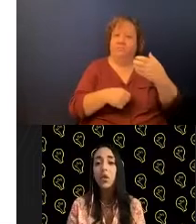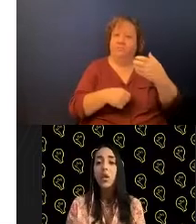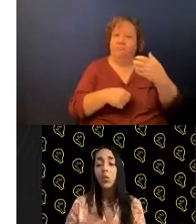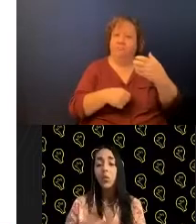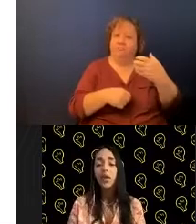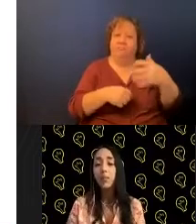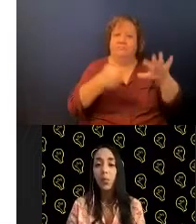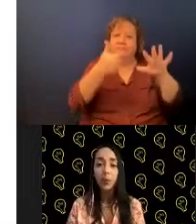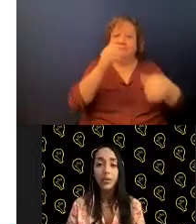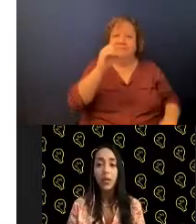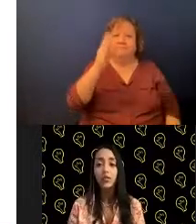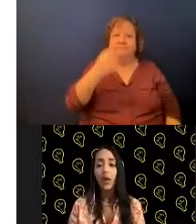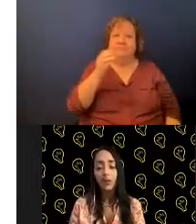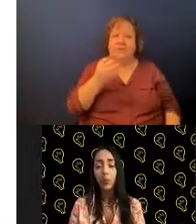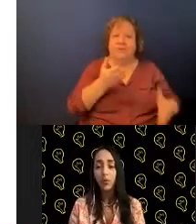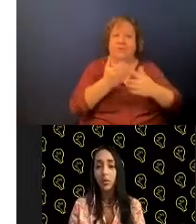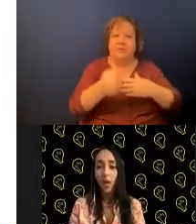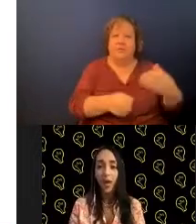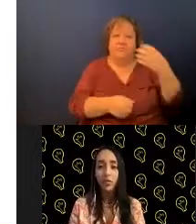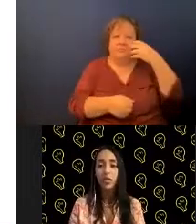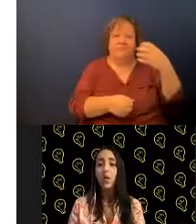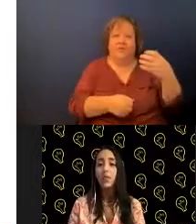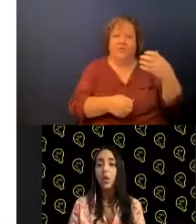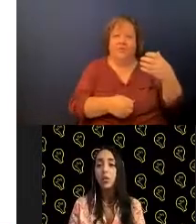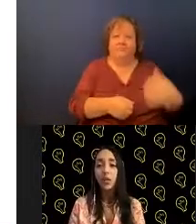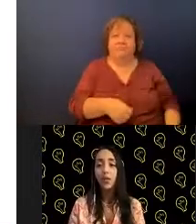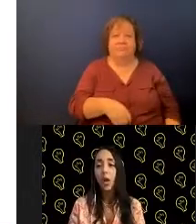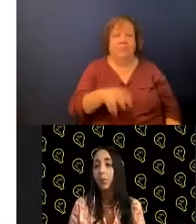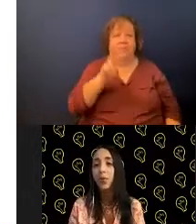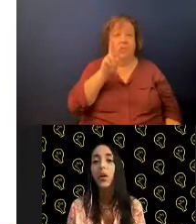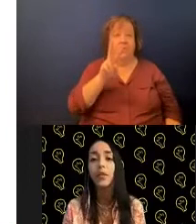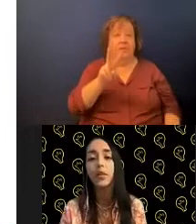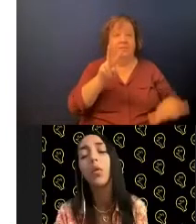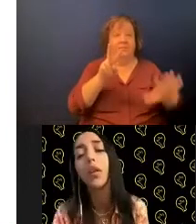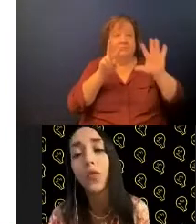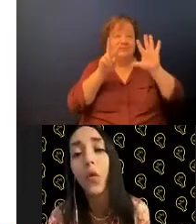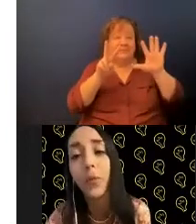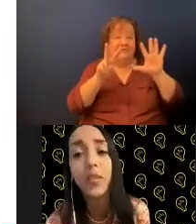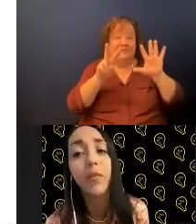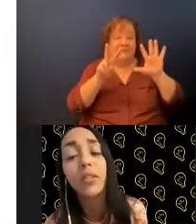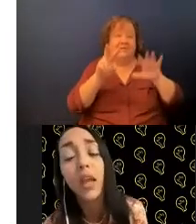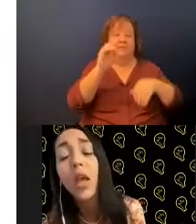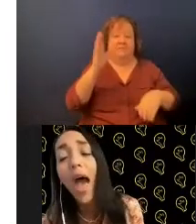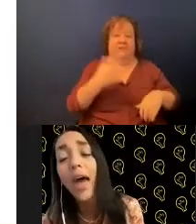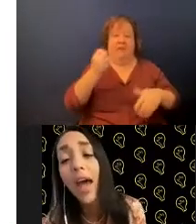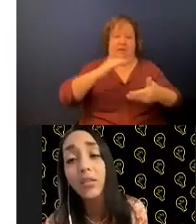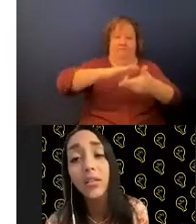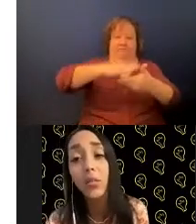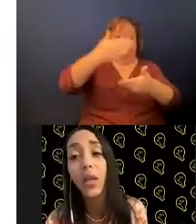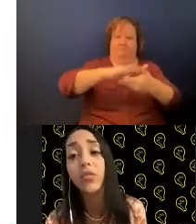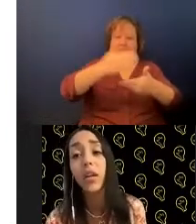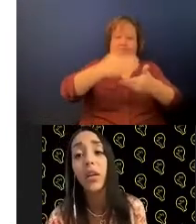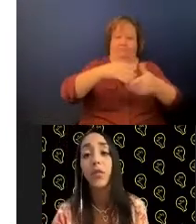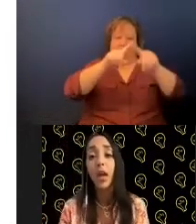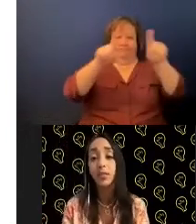phones. 27.1% had the opportunity to access the internet via computer, and only 4.7% had access to